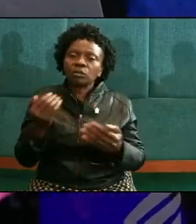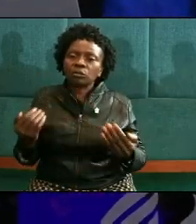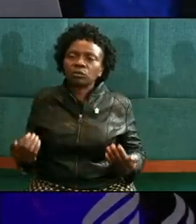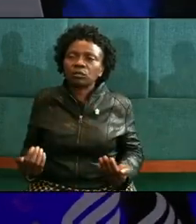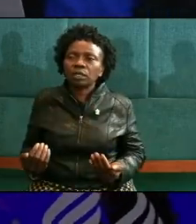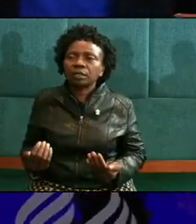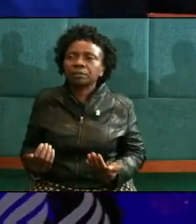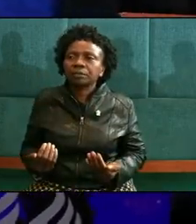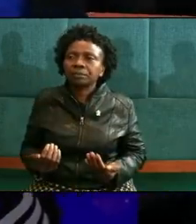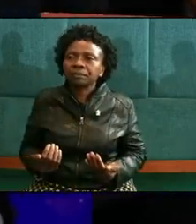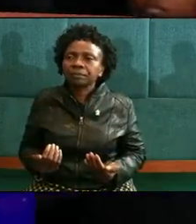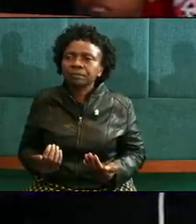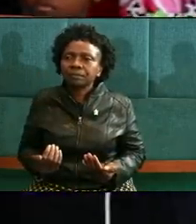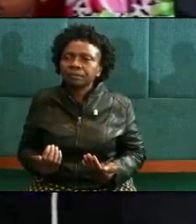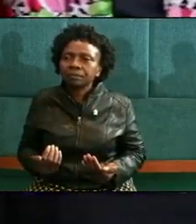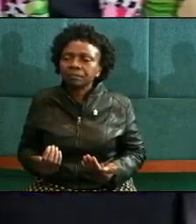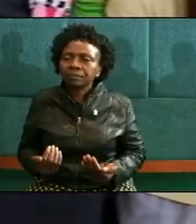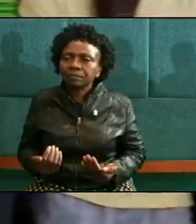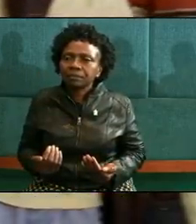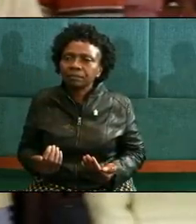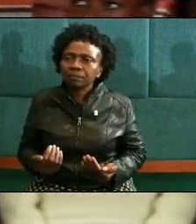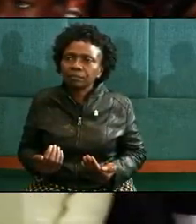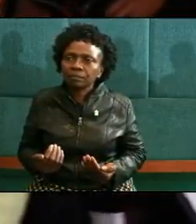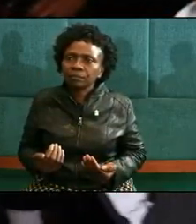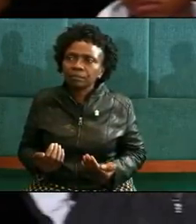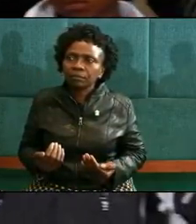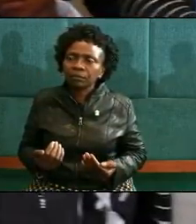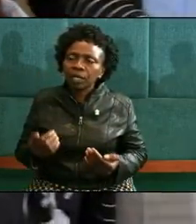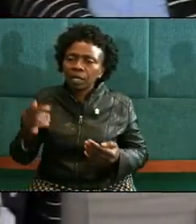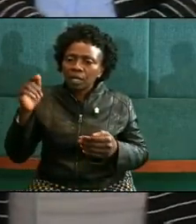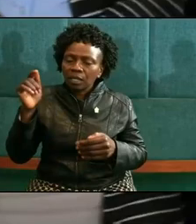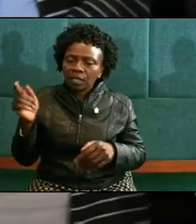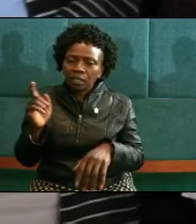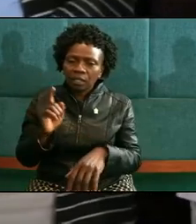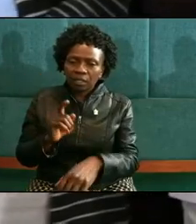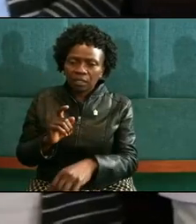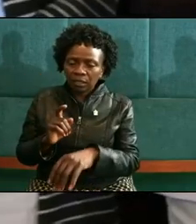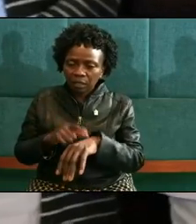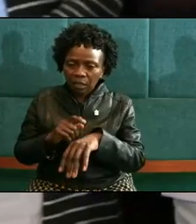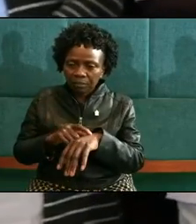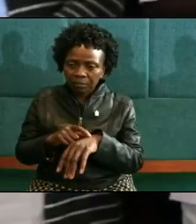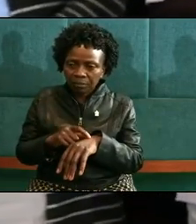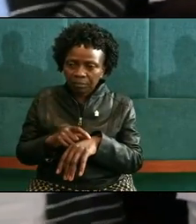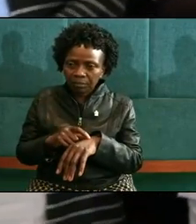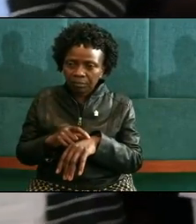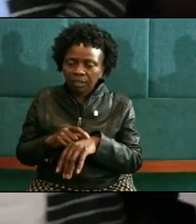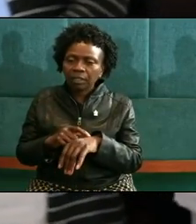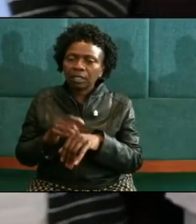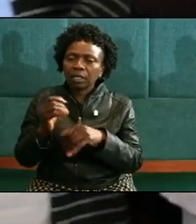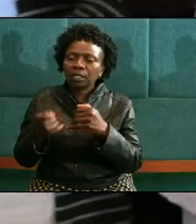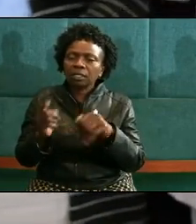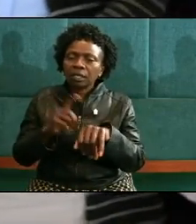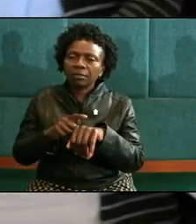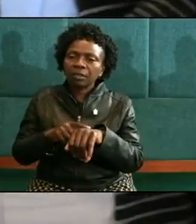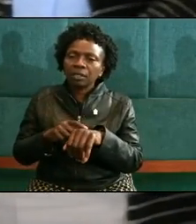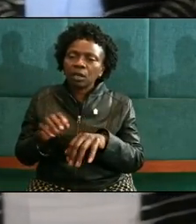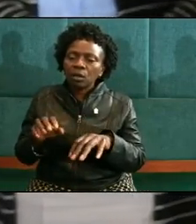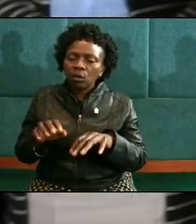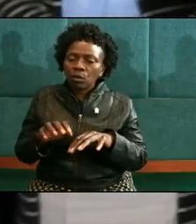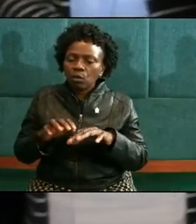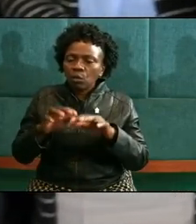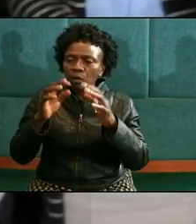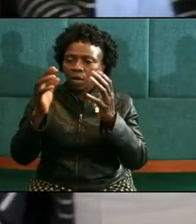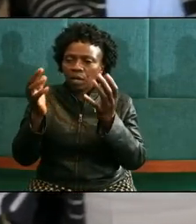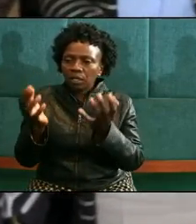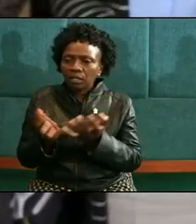Disney, which is one of the world's greatest family center, has gone